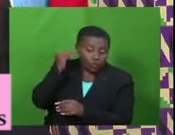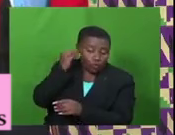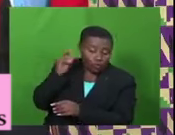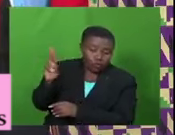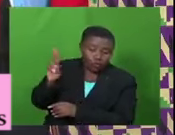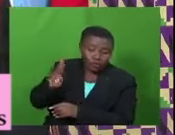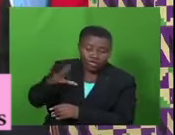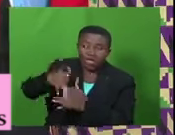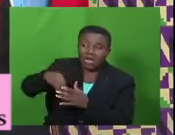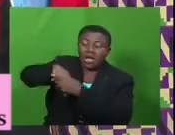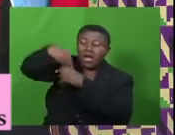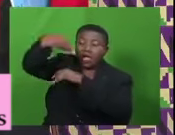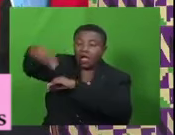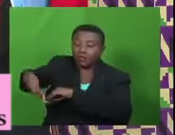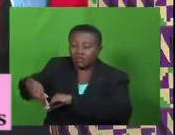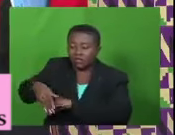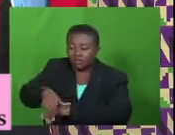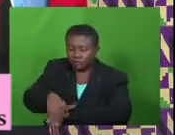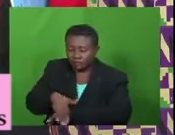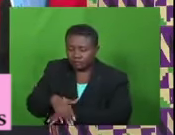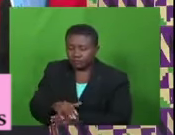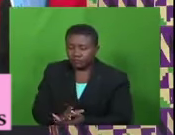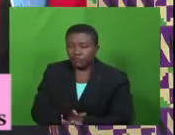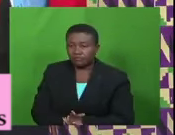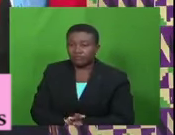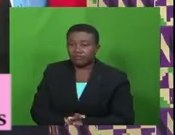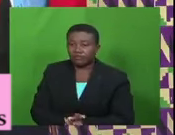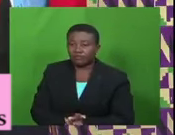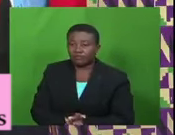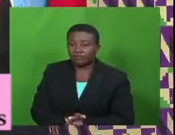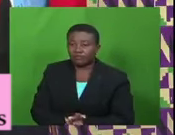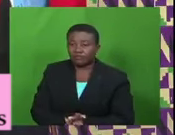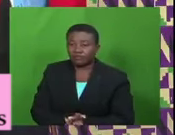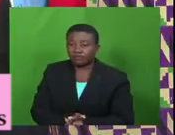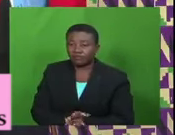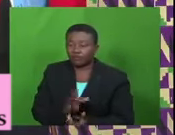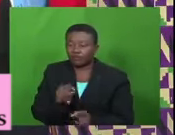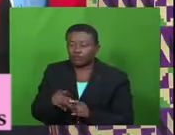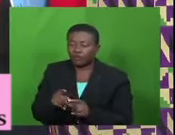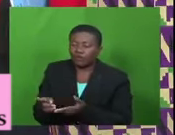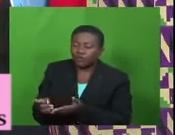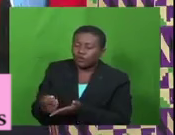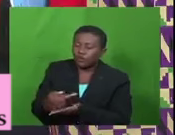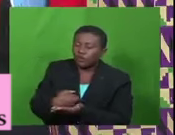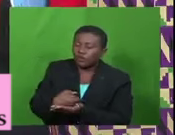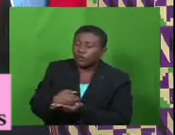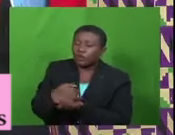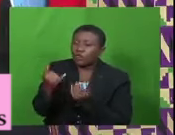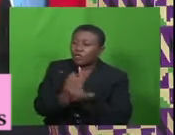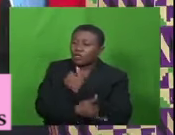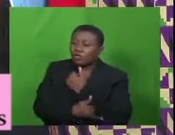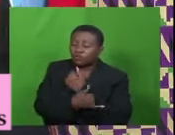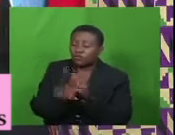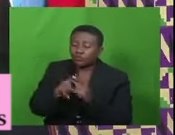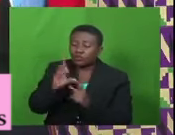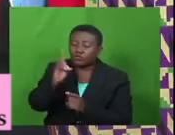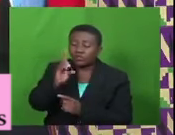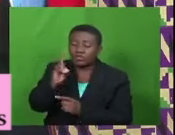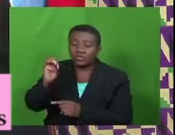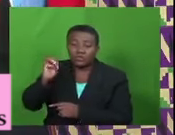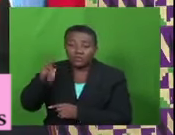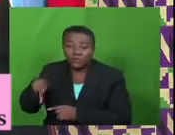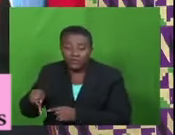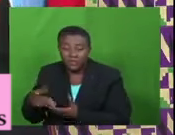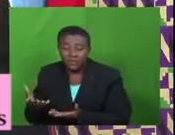external debt. The debt operation is aimed at returning the country to debt sustainable path by